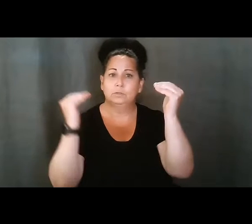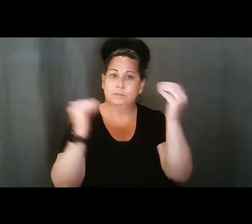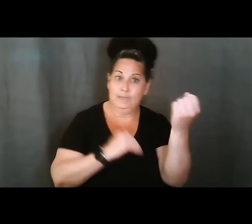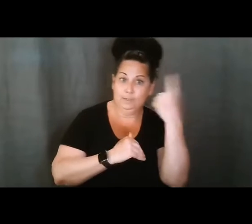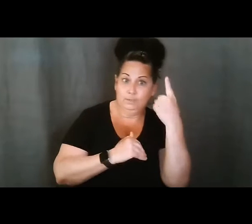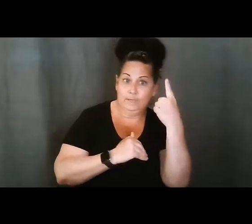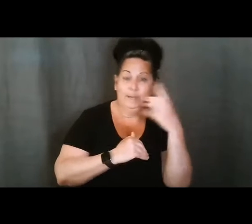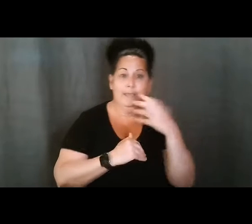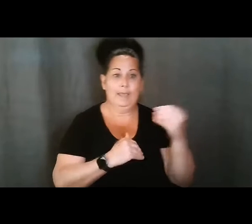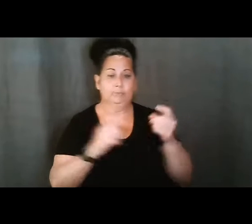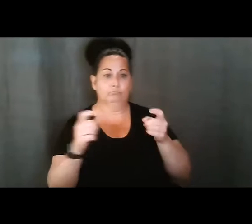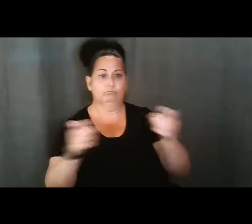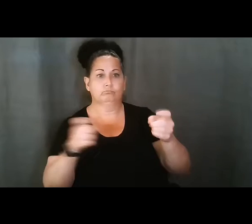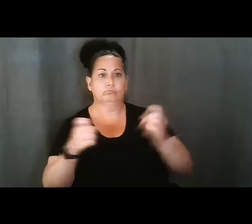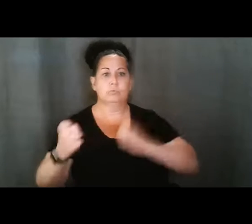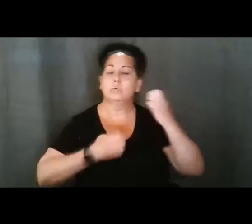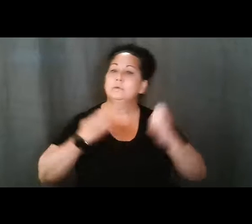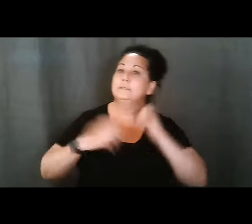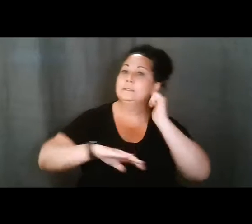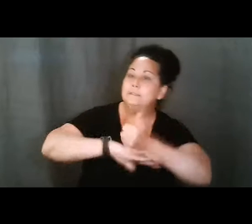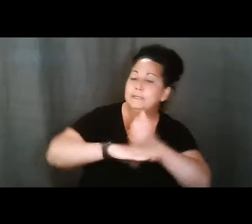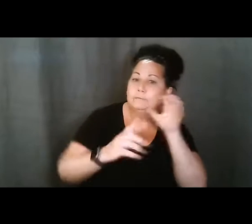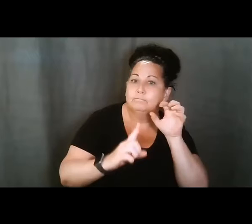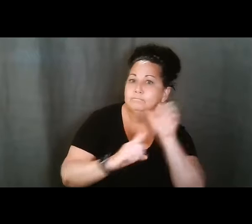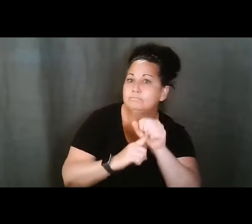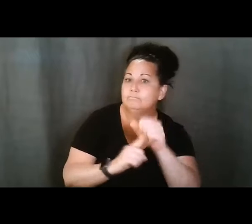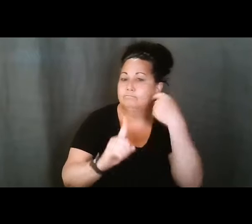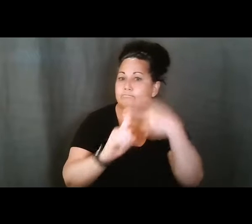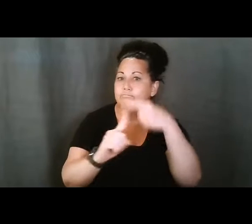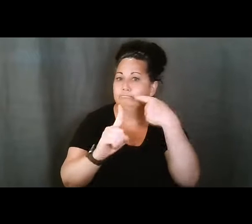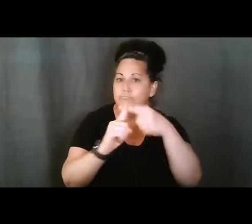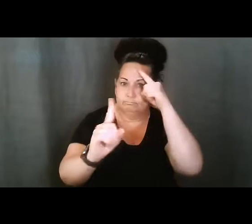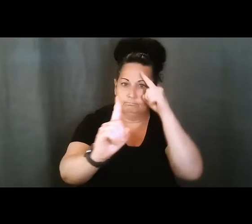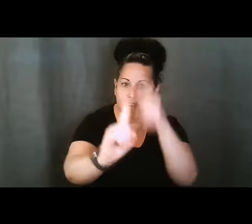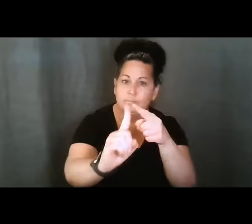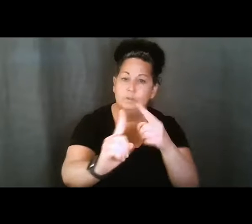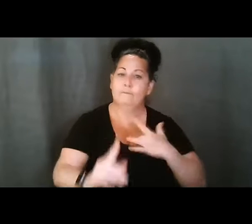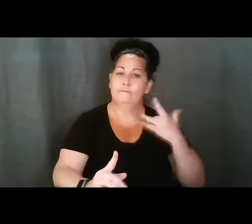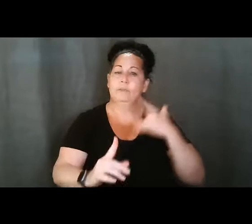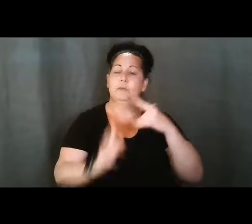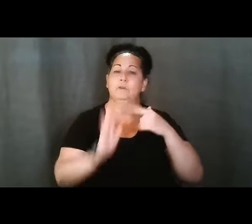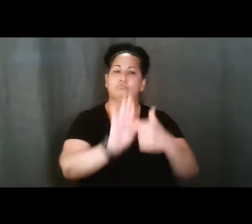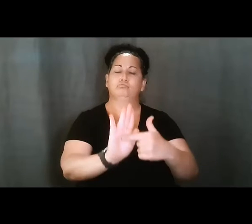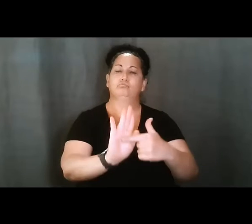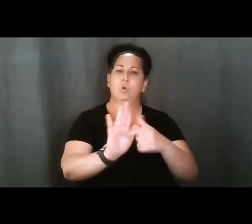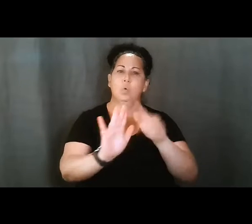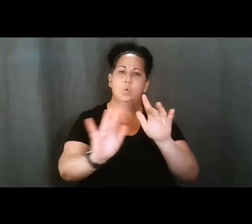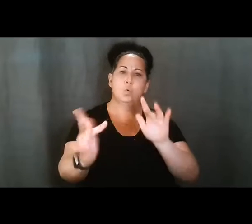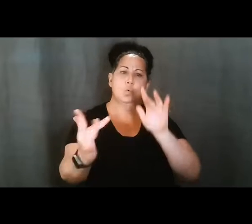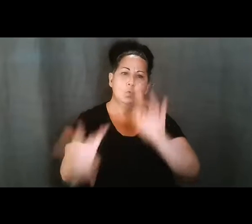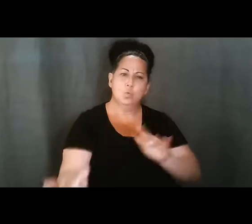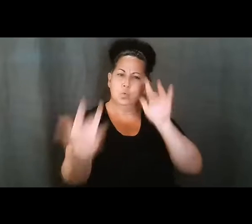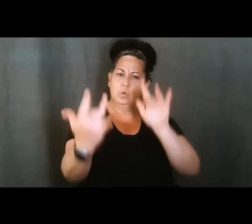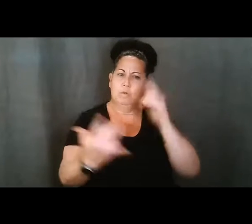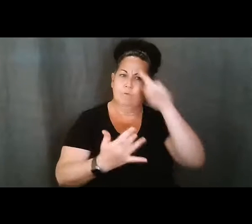achieve positive goals, feel and show empathy from others, establish and maintain positive relationships, and help them